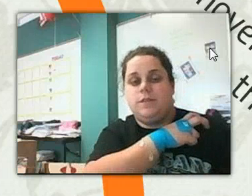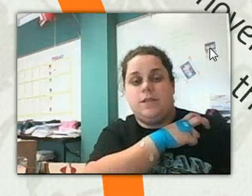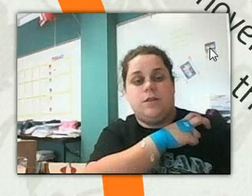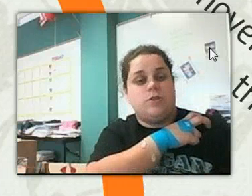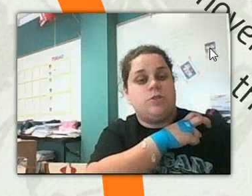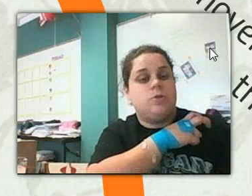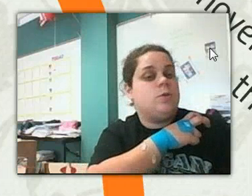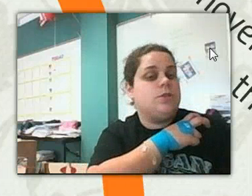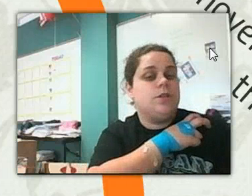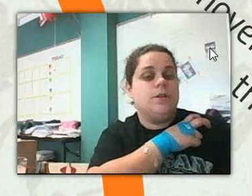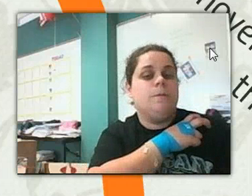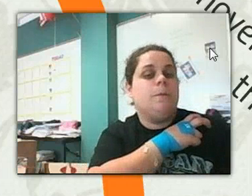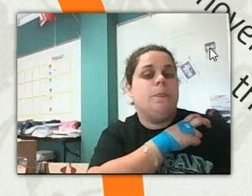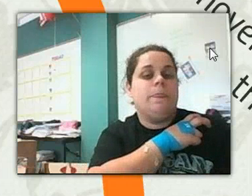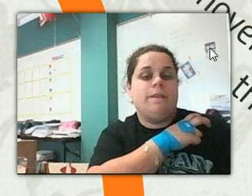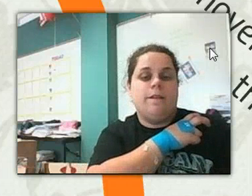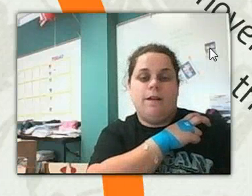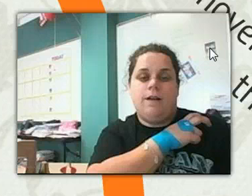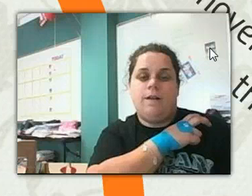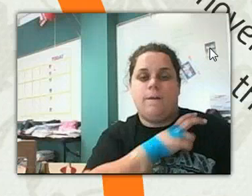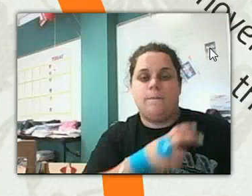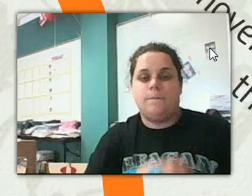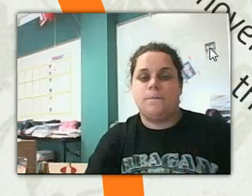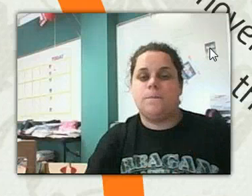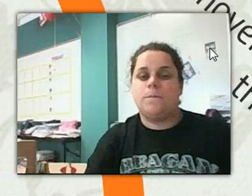be sitting on a shoulder.